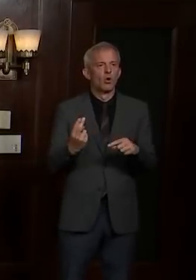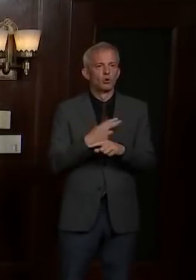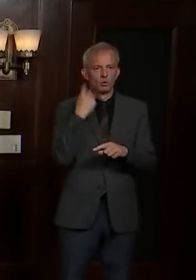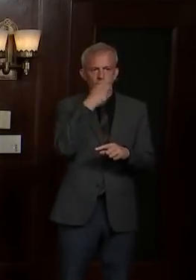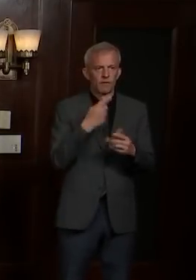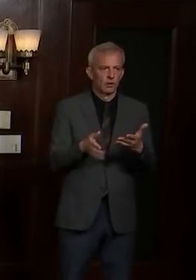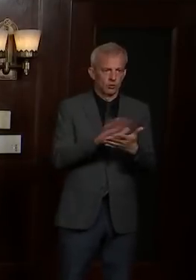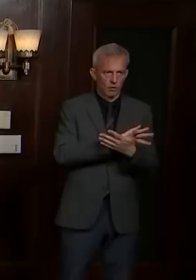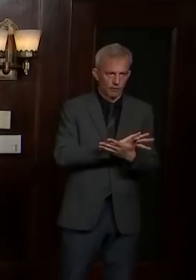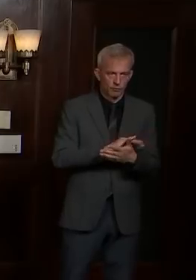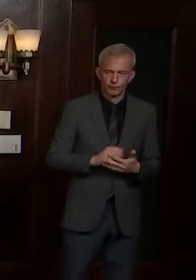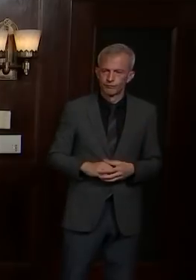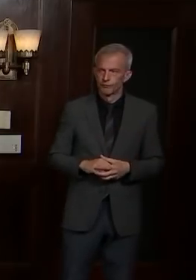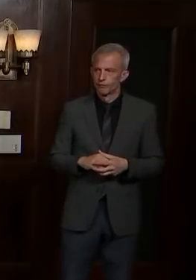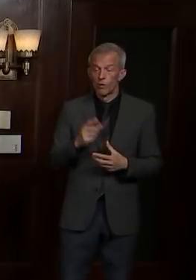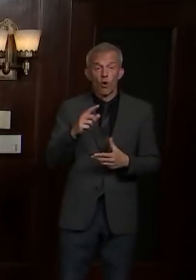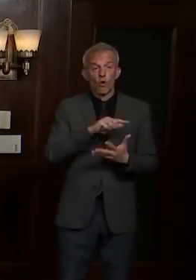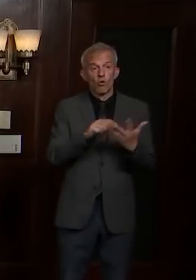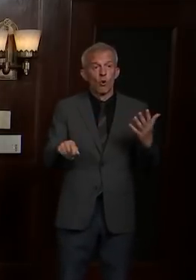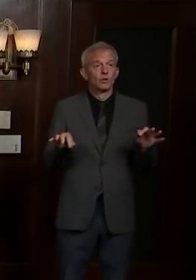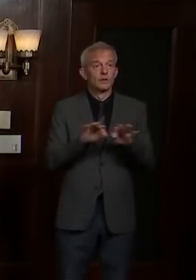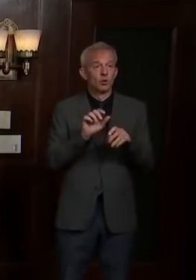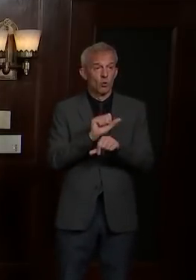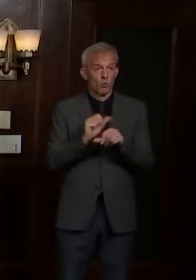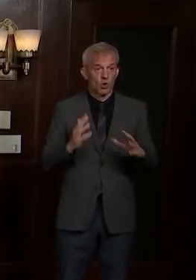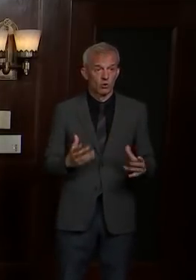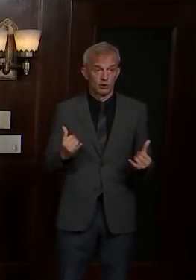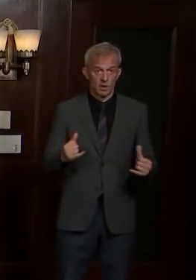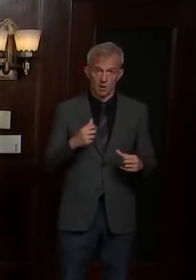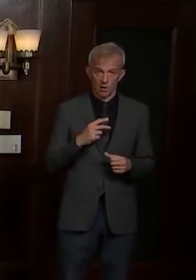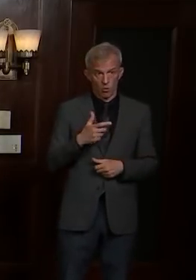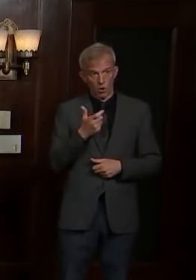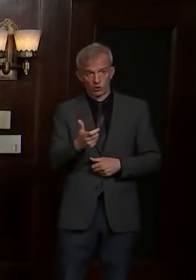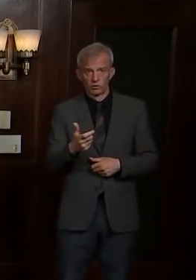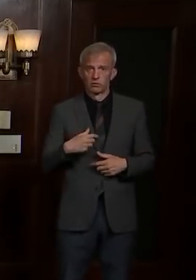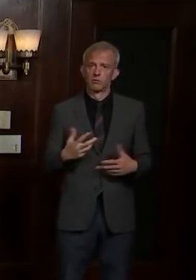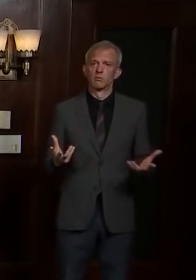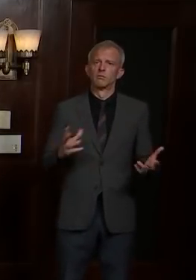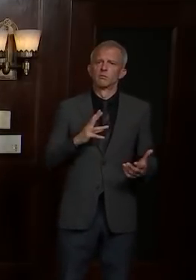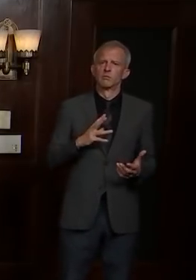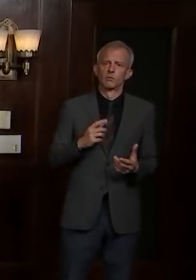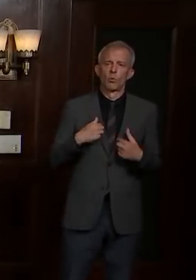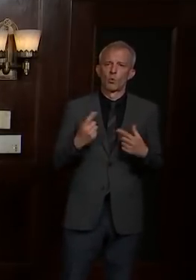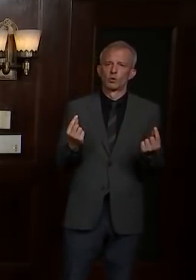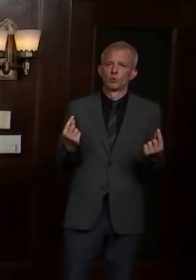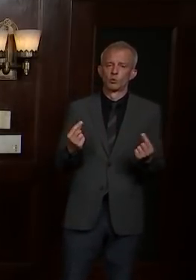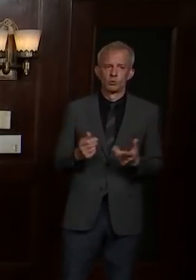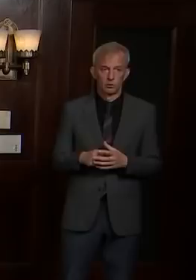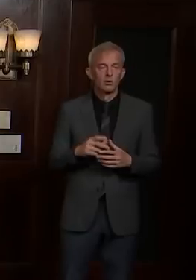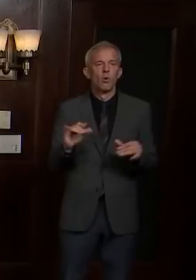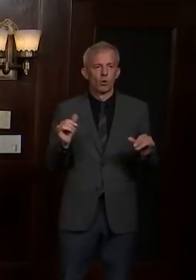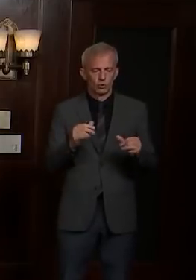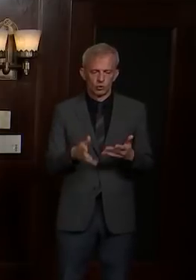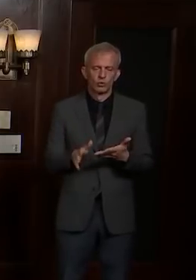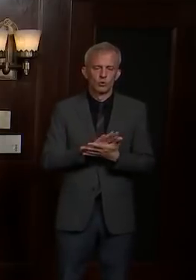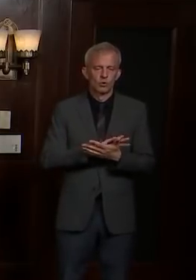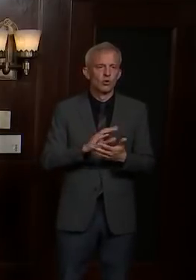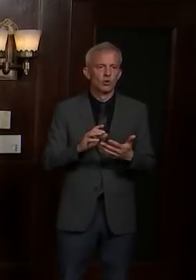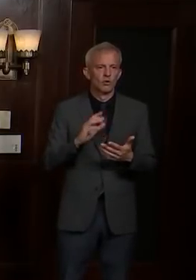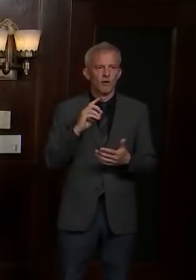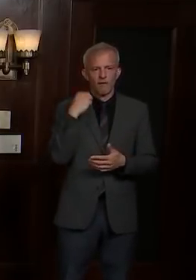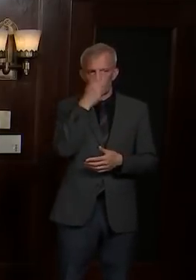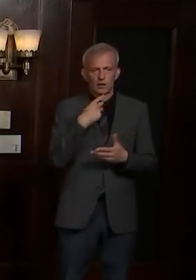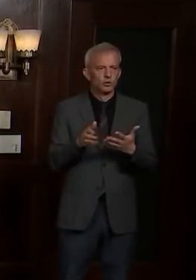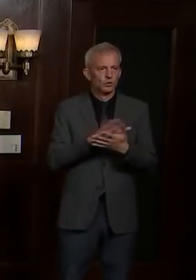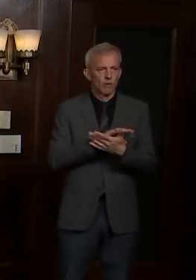Those essential workers listening now may be asking, what should I do? And that is also to cover your face too. And for grocery workers, I'll